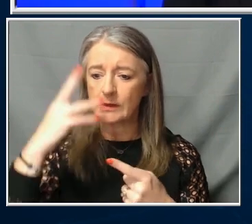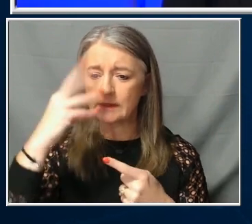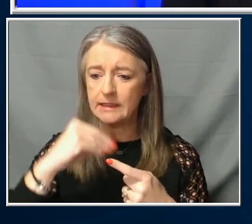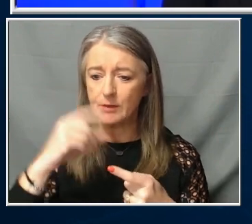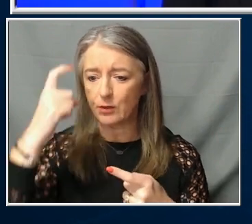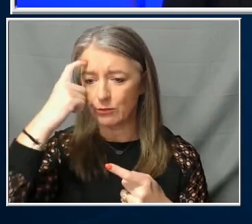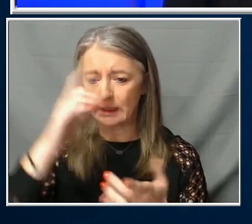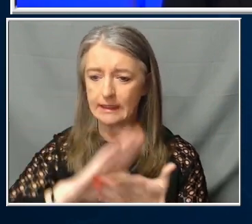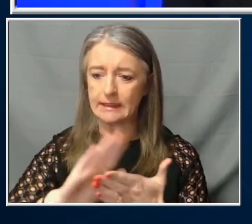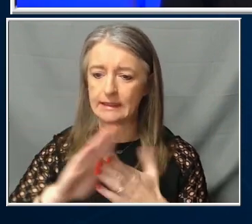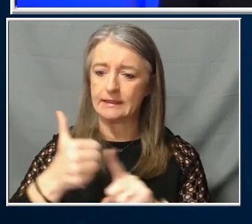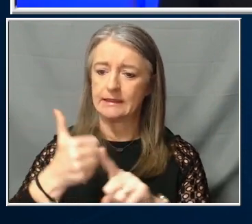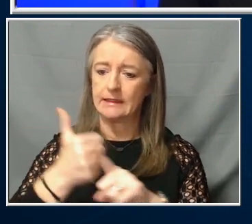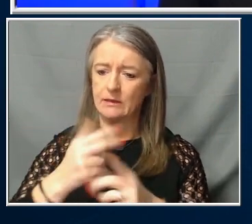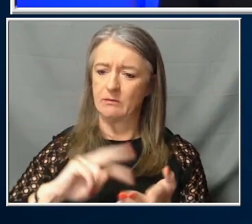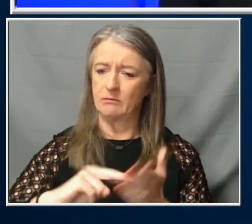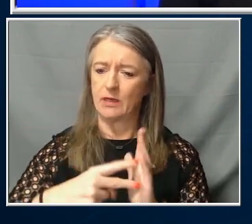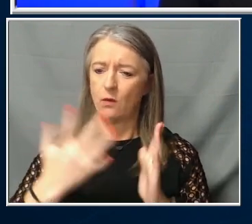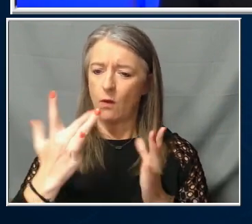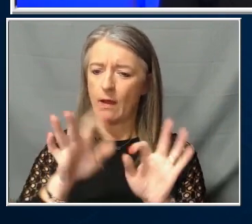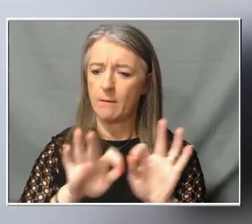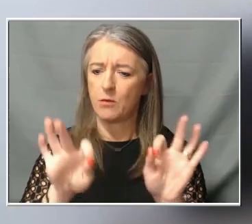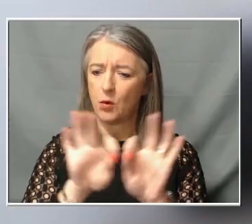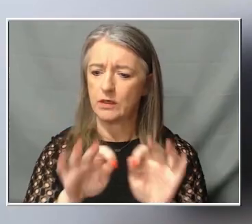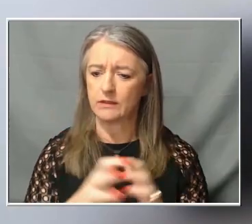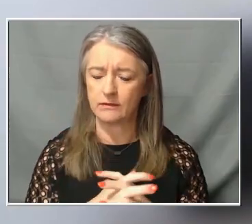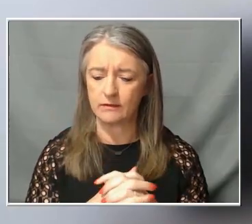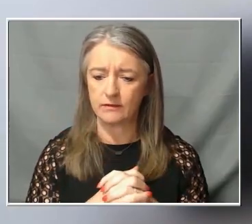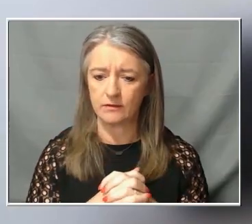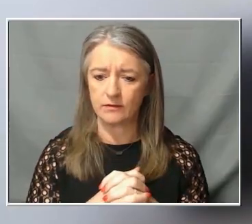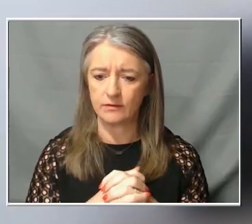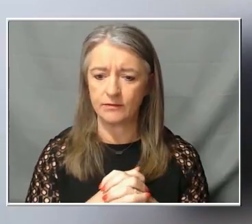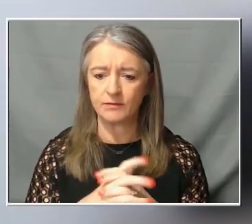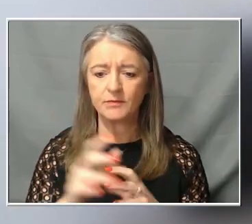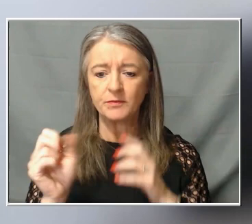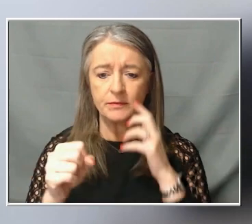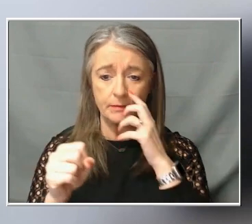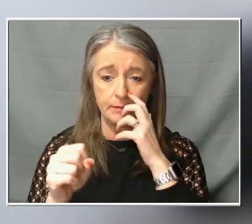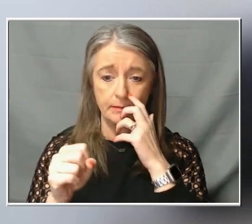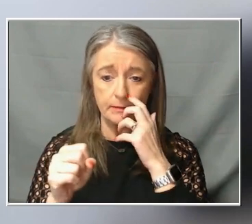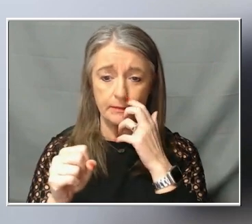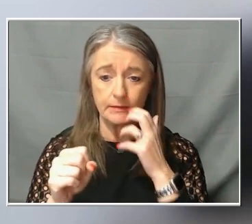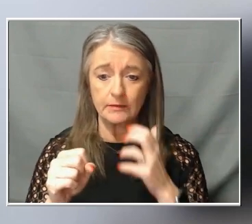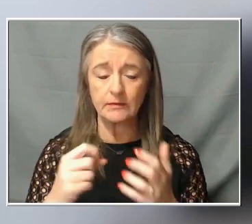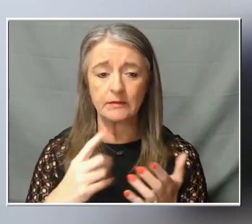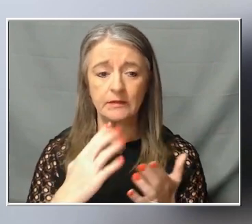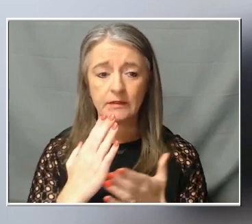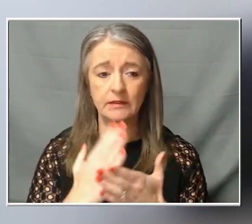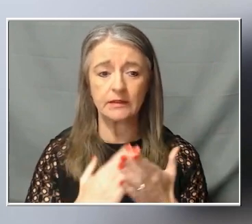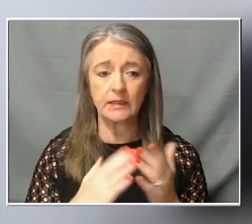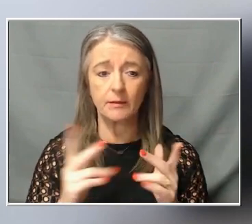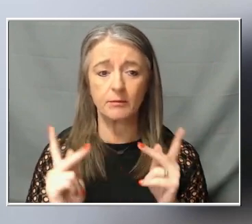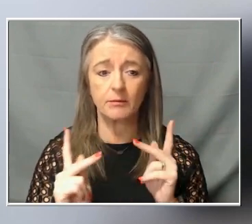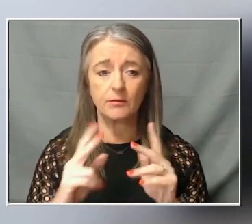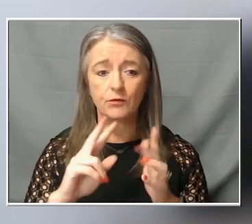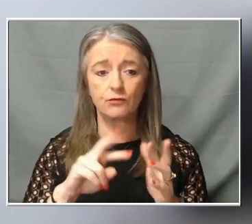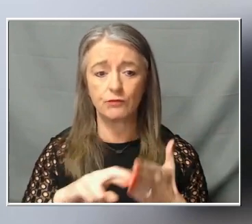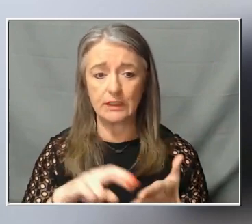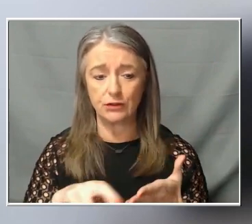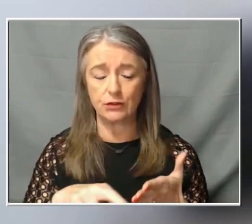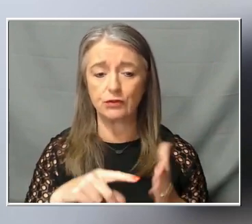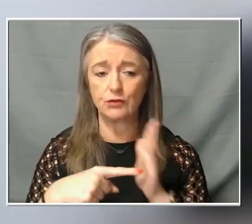What does that mean, and why is that so important? Yes, so some research has shown that the brain